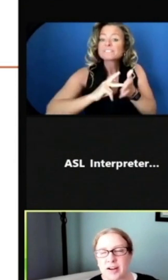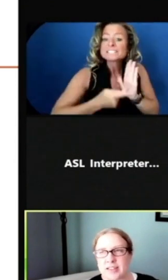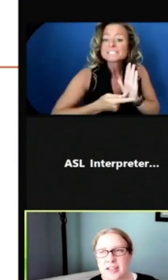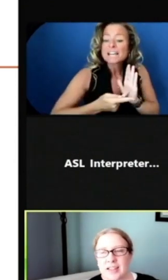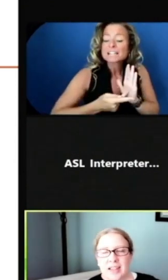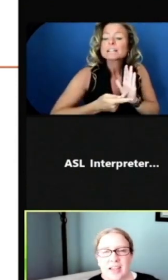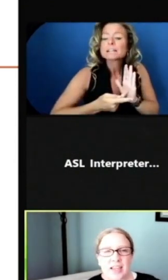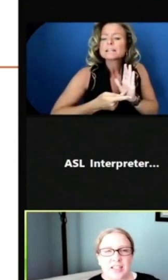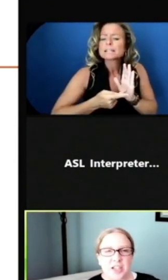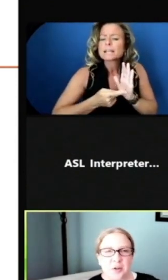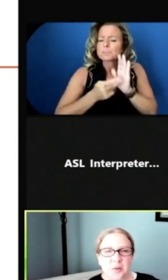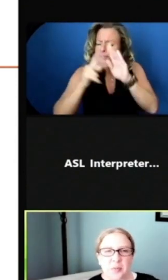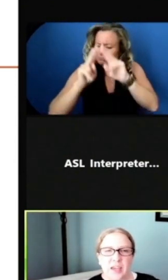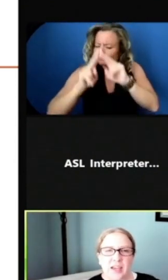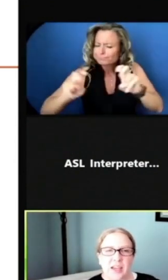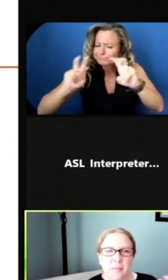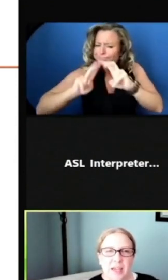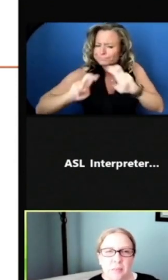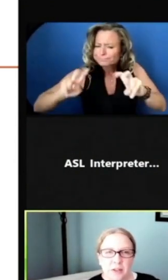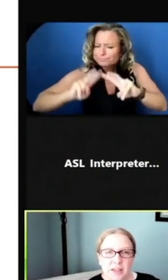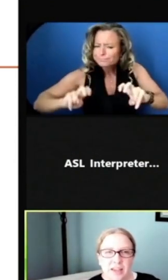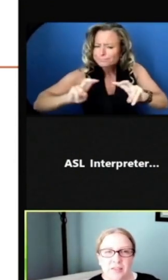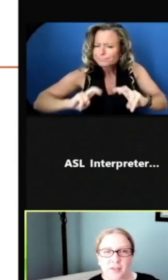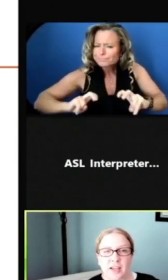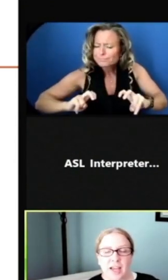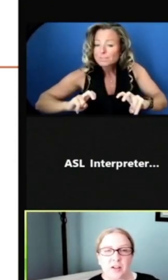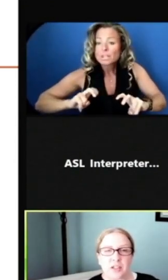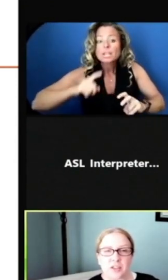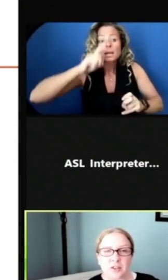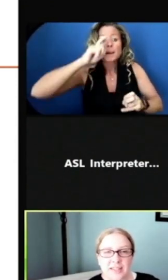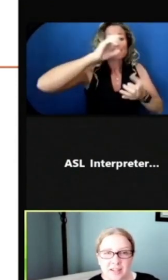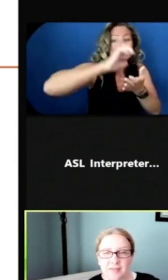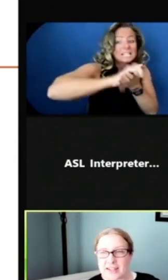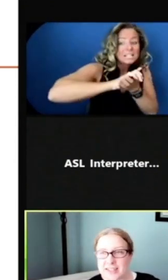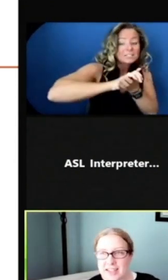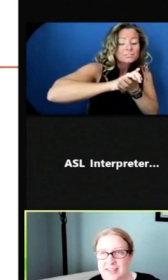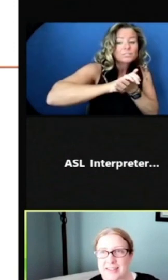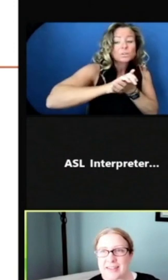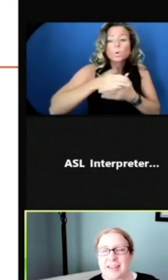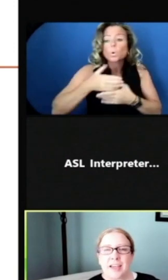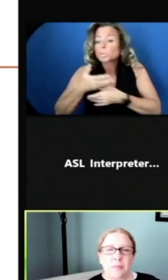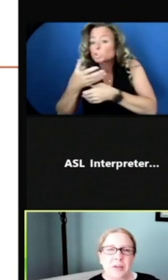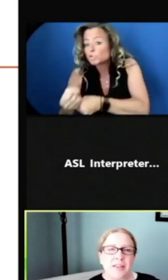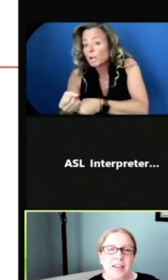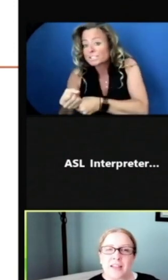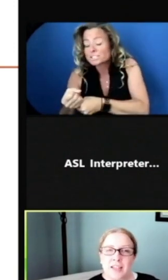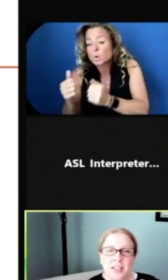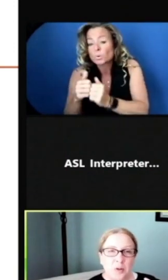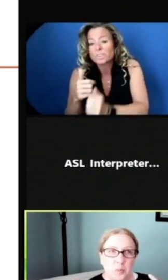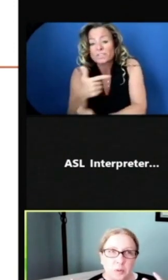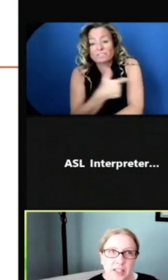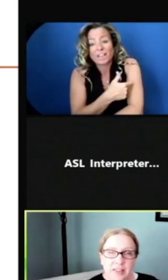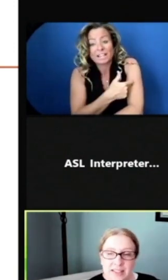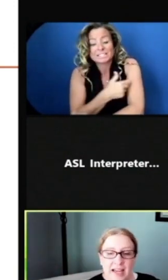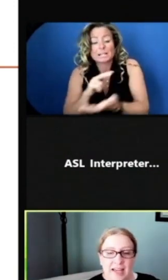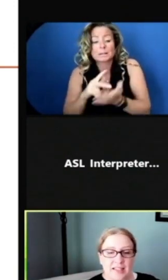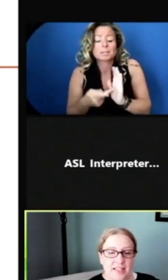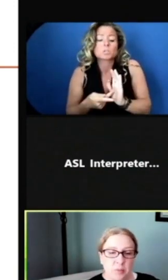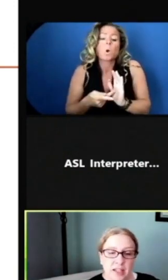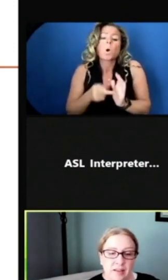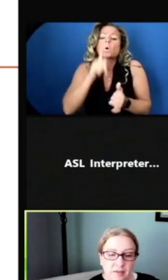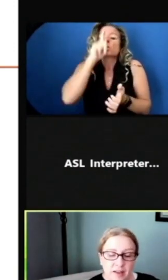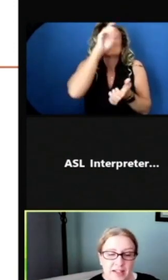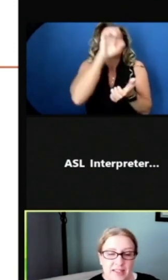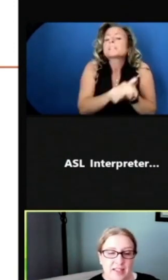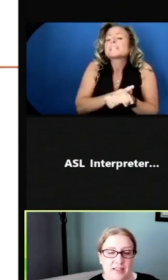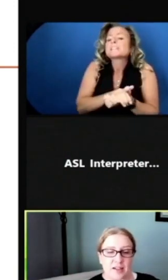broken apart into, it can be belief and or trust in vaccines, meaning that you believe in the science,